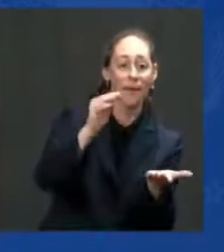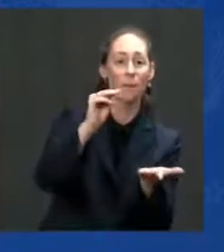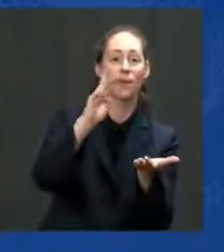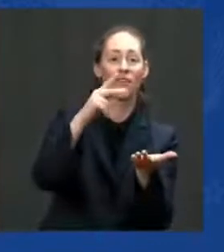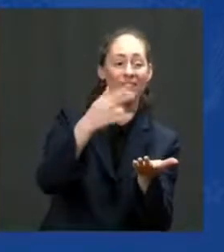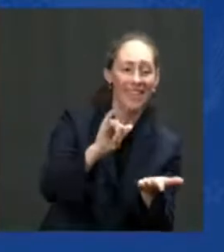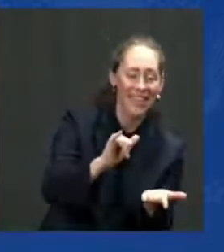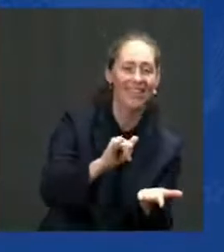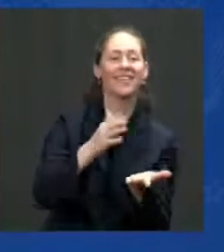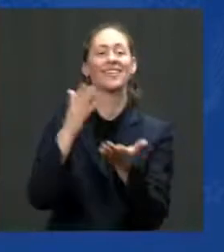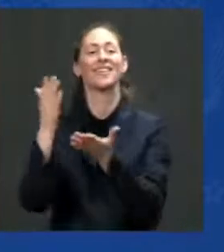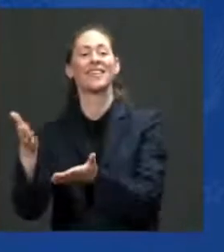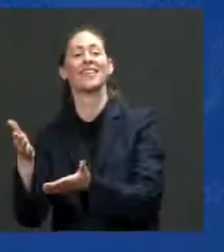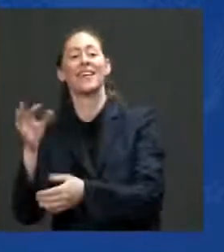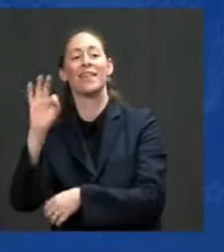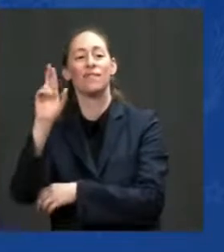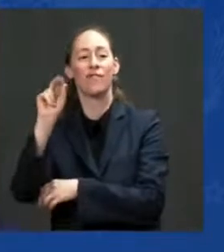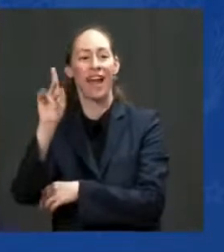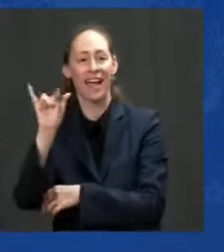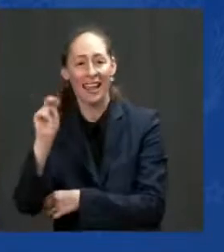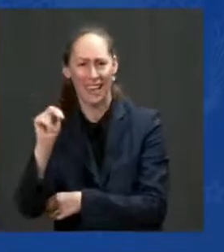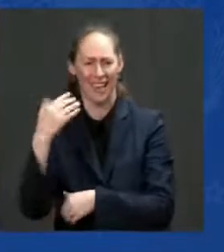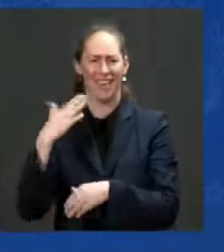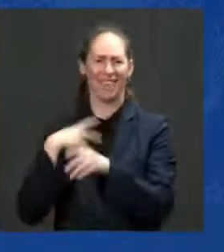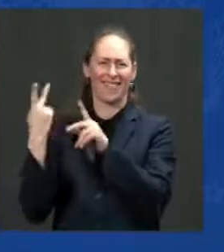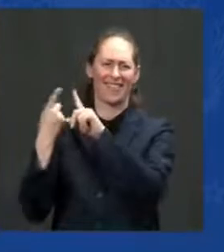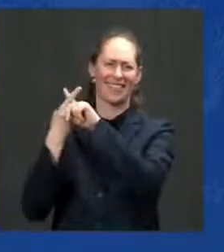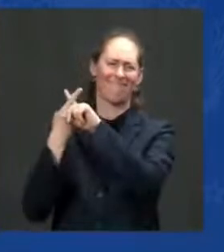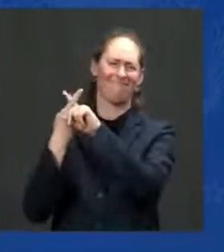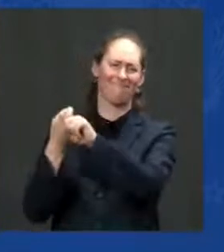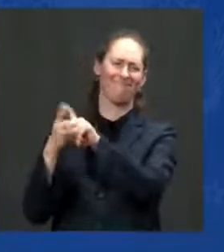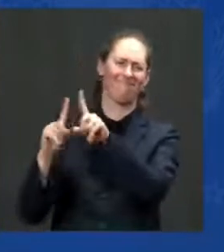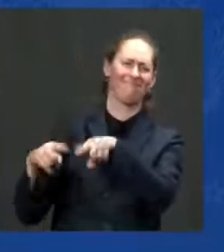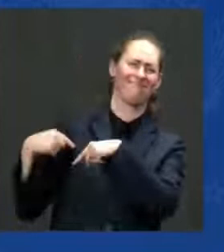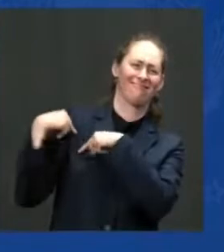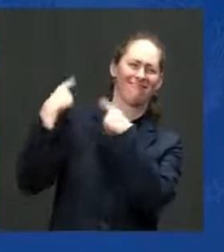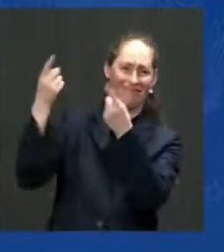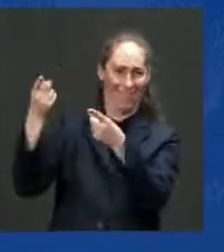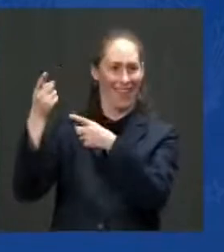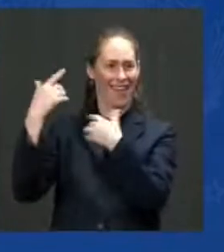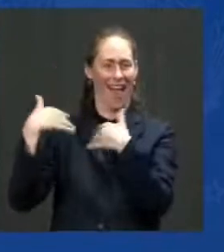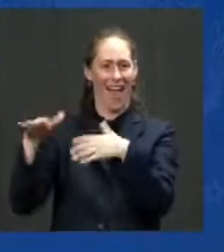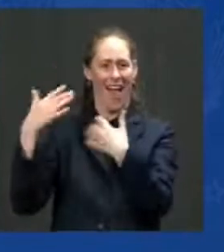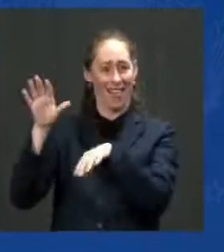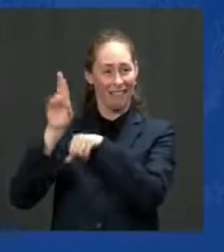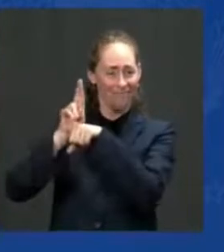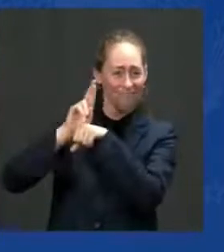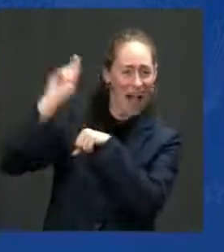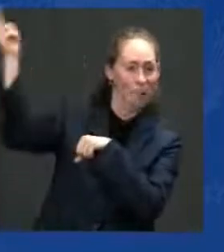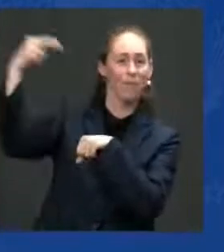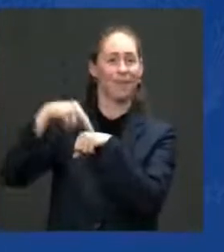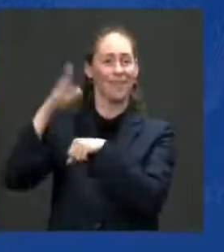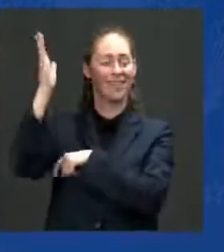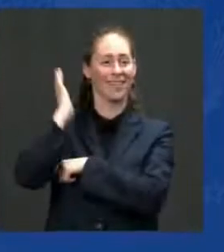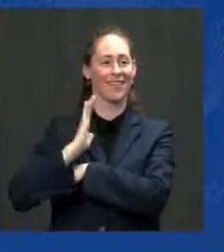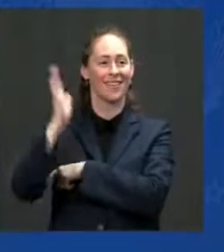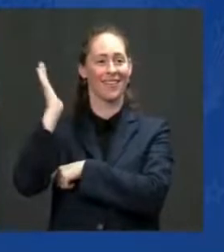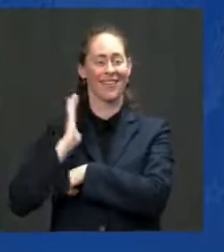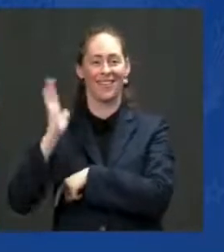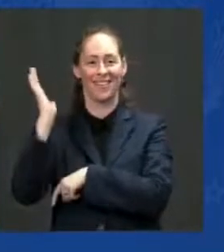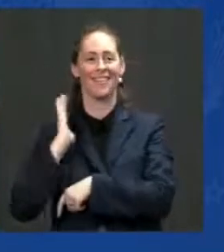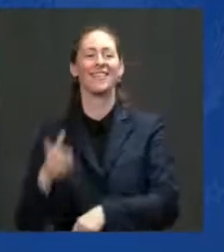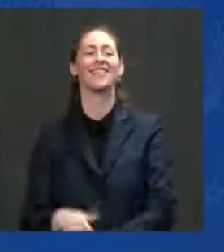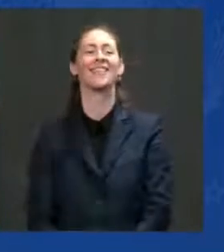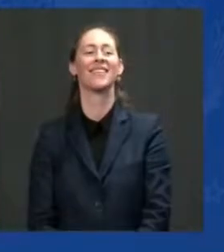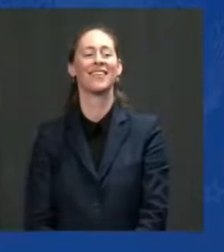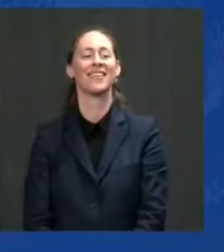one of my best friends in the world, now he's coming back from outer space, Bill Nelson, who runs NASA now. We're here